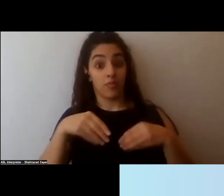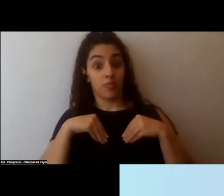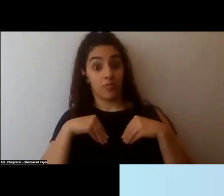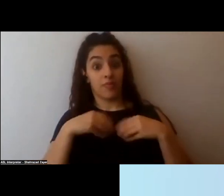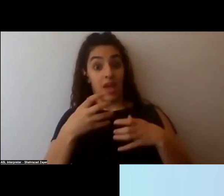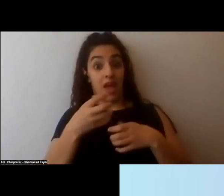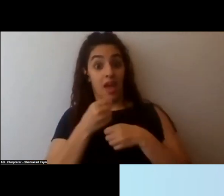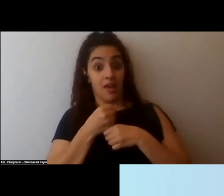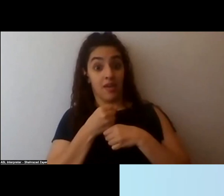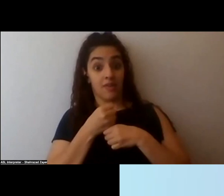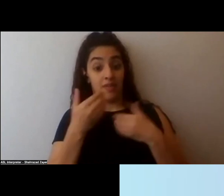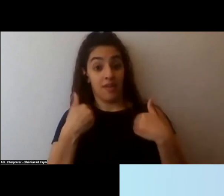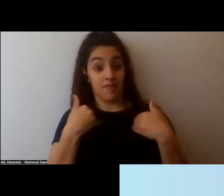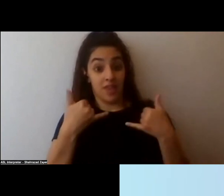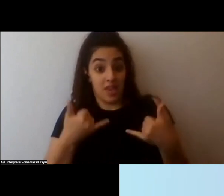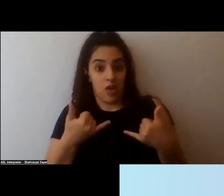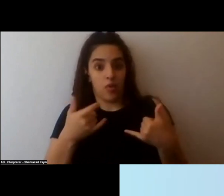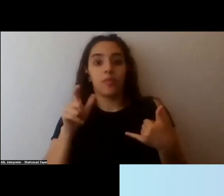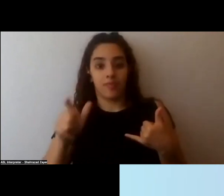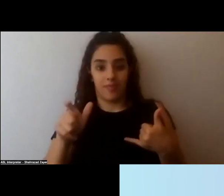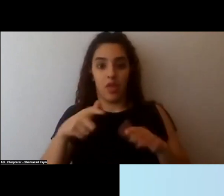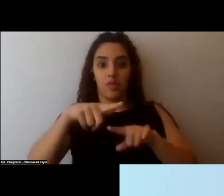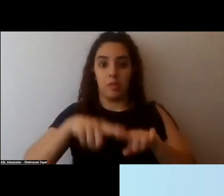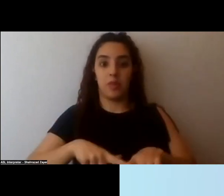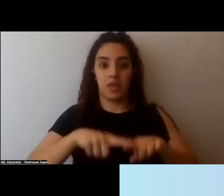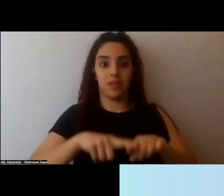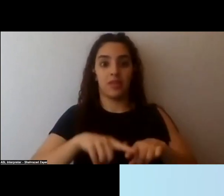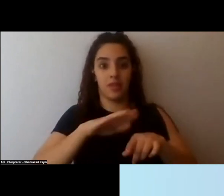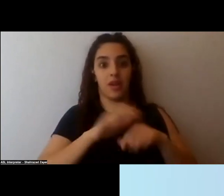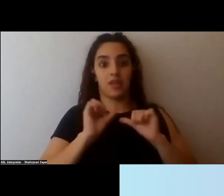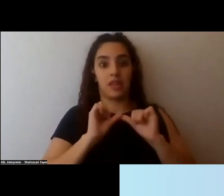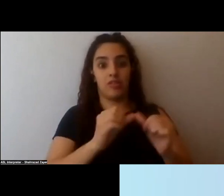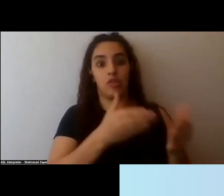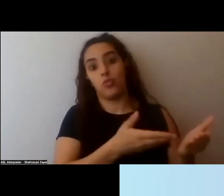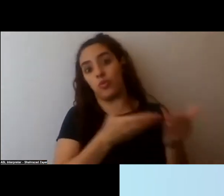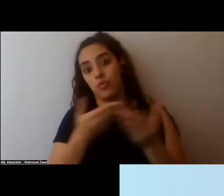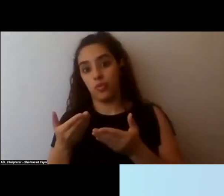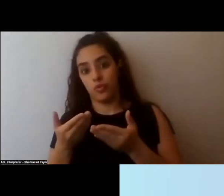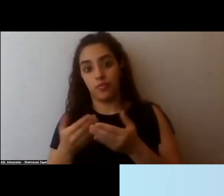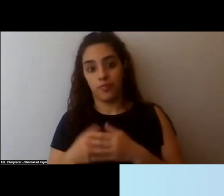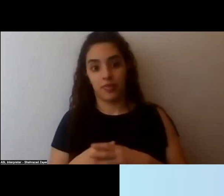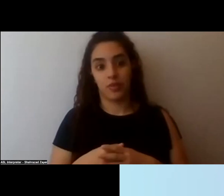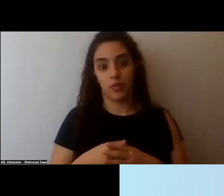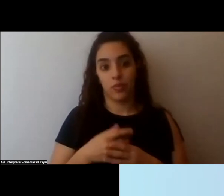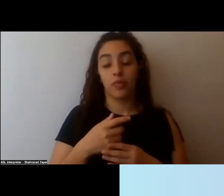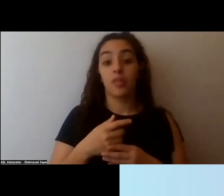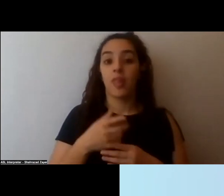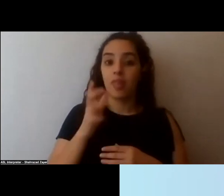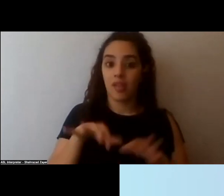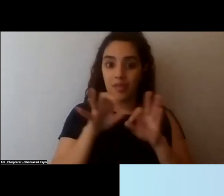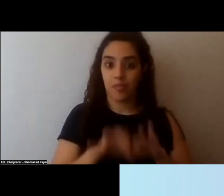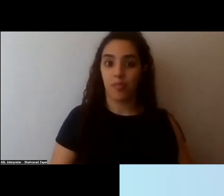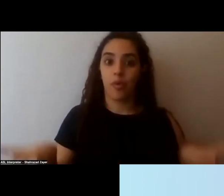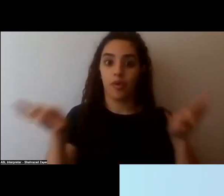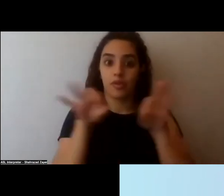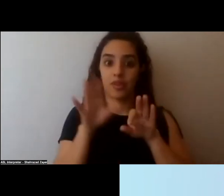they need to continue to be served. And so that is a key concern. We're talking